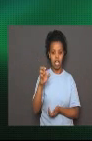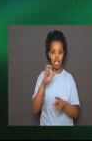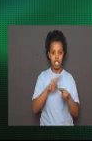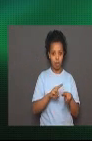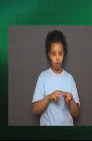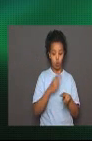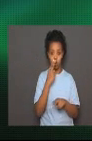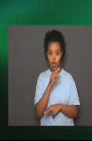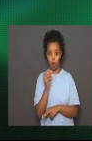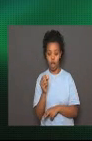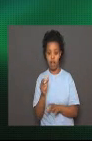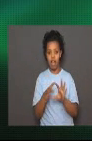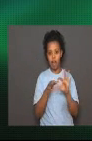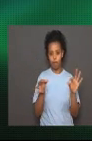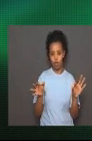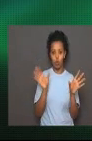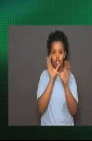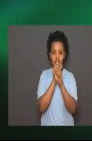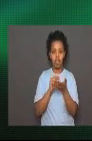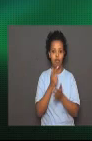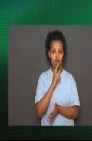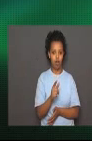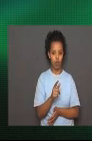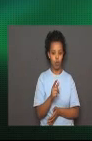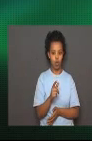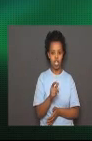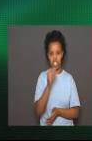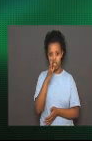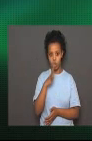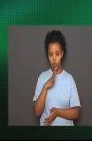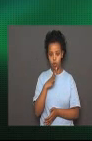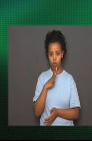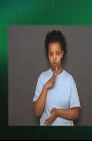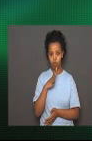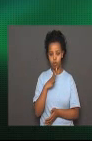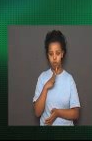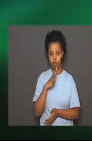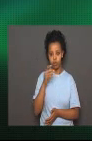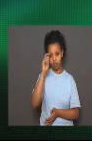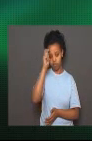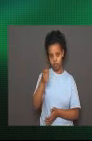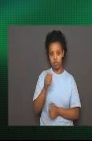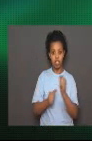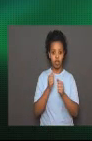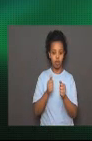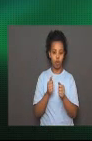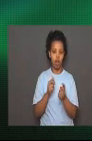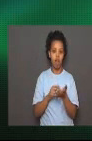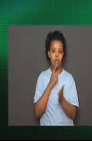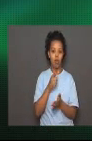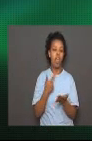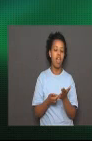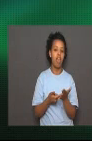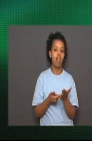this sentence. The man was hot and ran for his hat. That makes